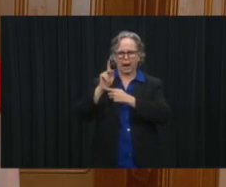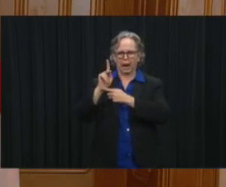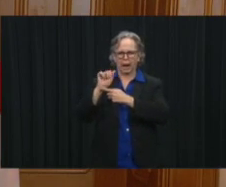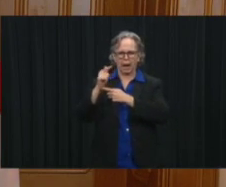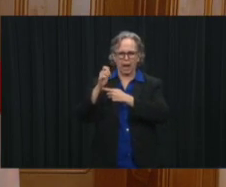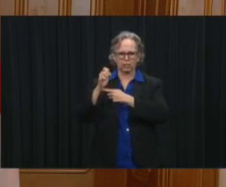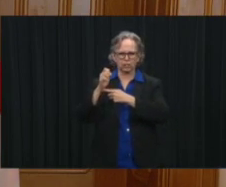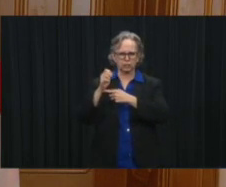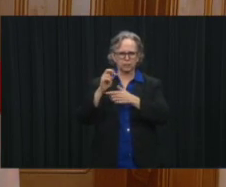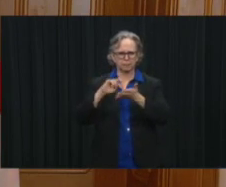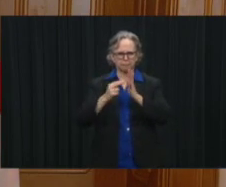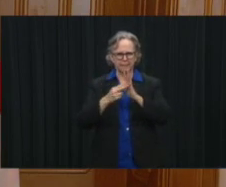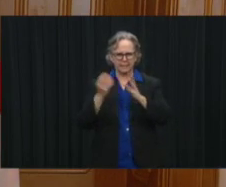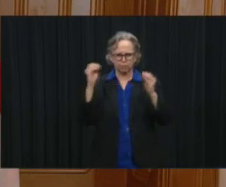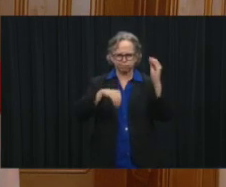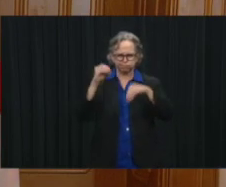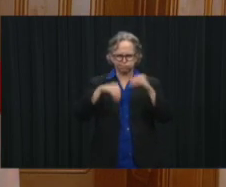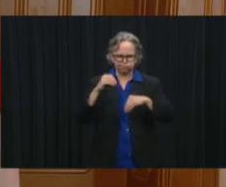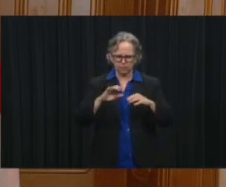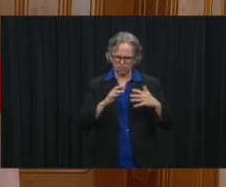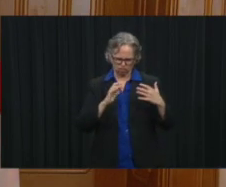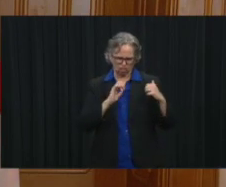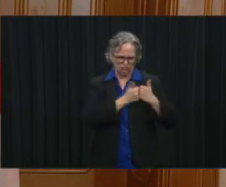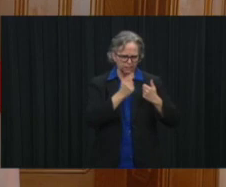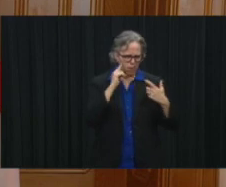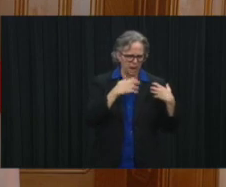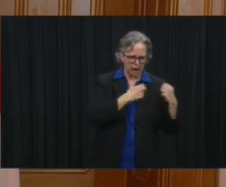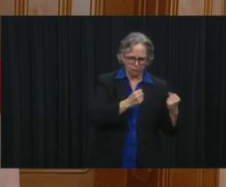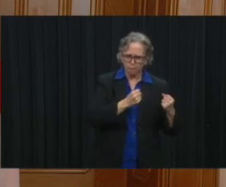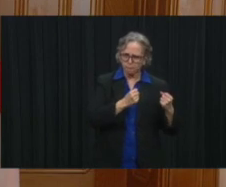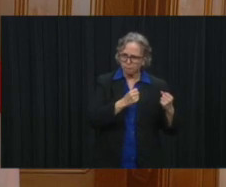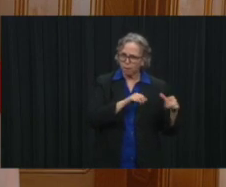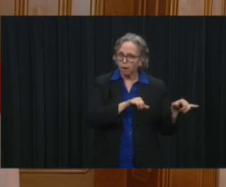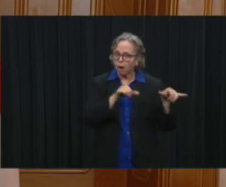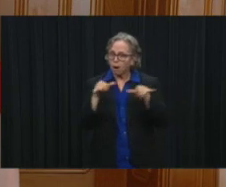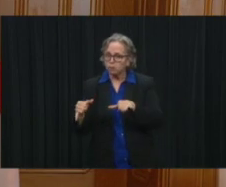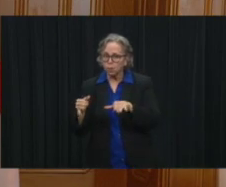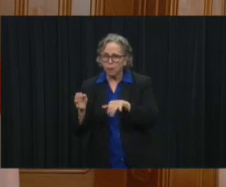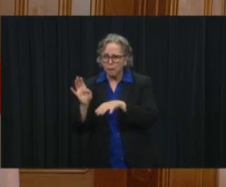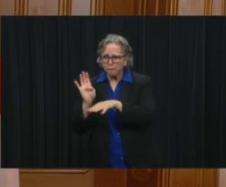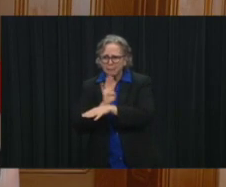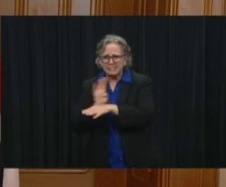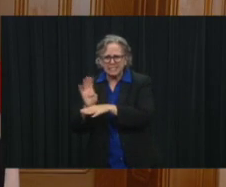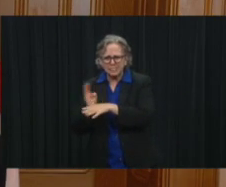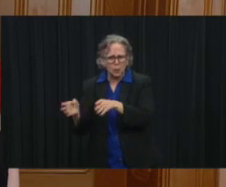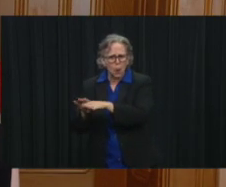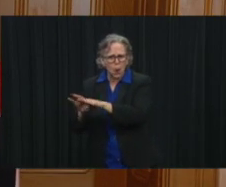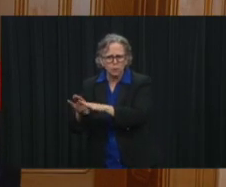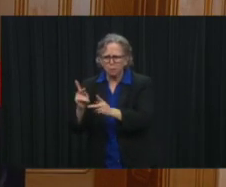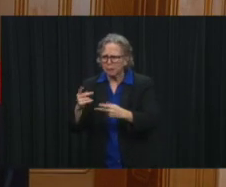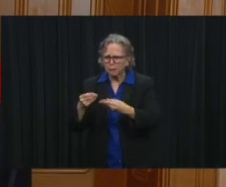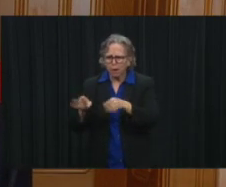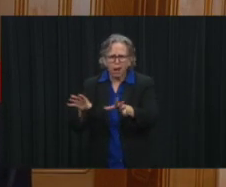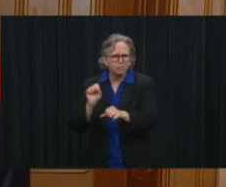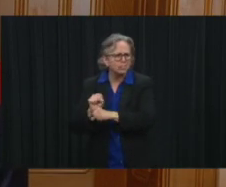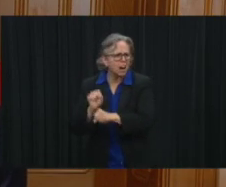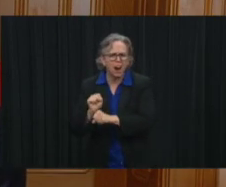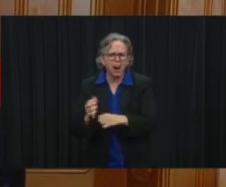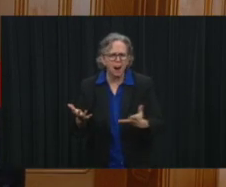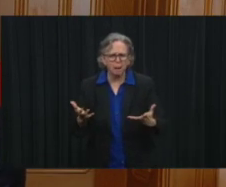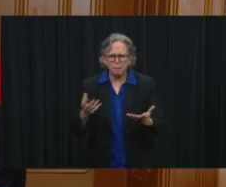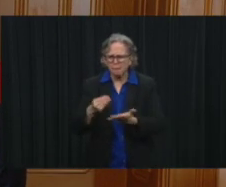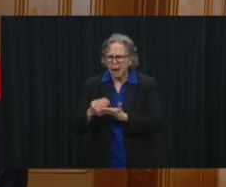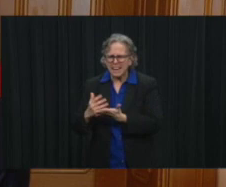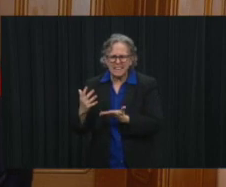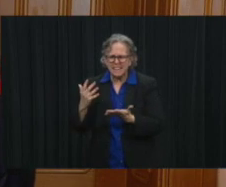closing, lots of people out of work, schools closed, and our social safety nets are being tested as never before. So